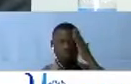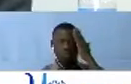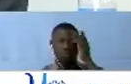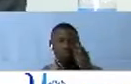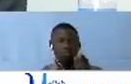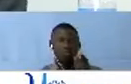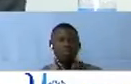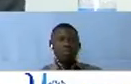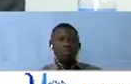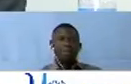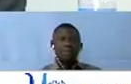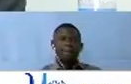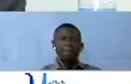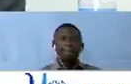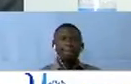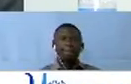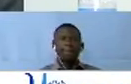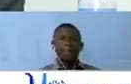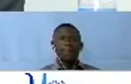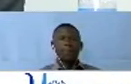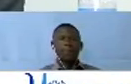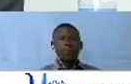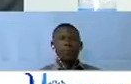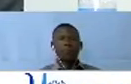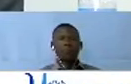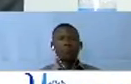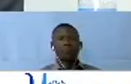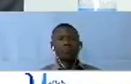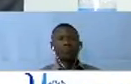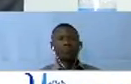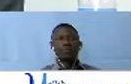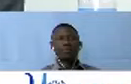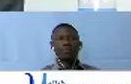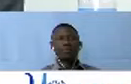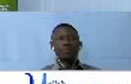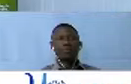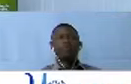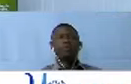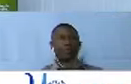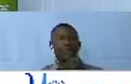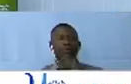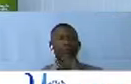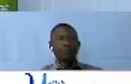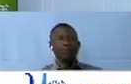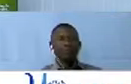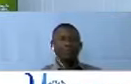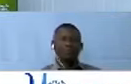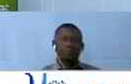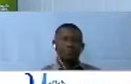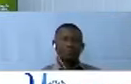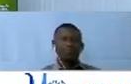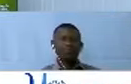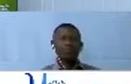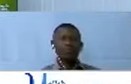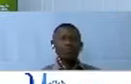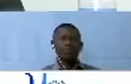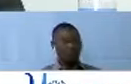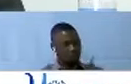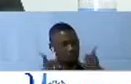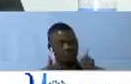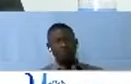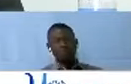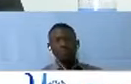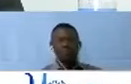So Taram Bursilo Minkata Minkat Minbe Bankunim Bankutim. Yes, sir. How would you want that? Good. So